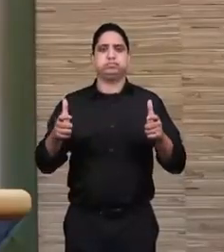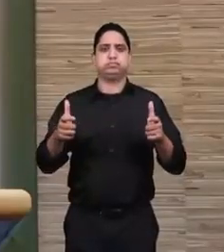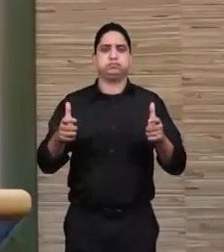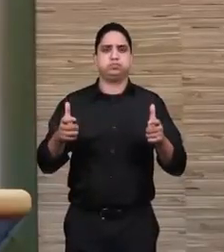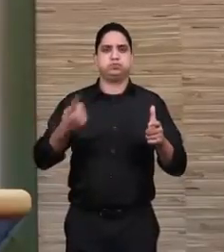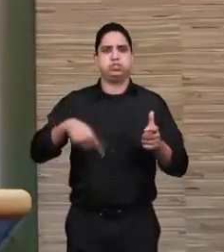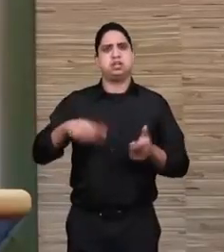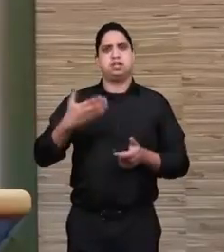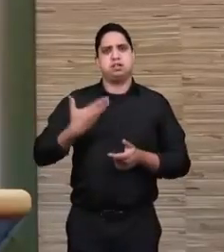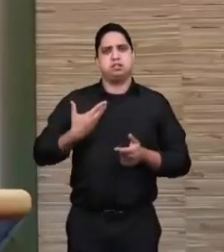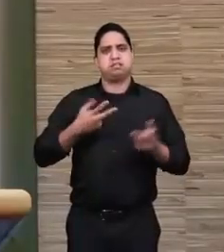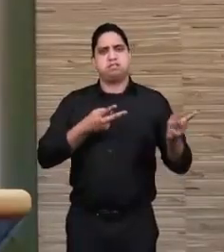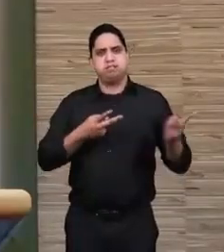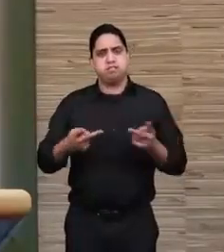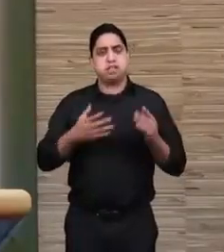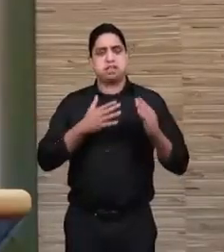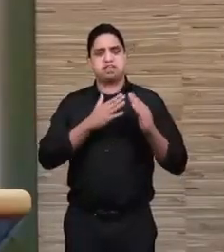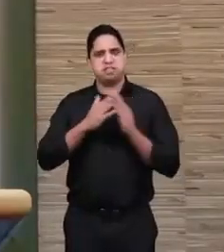friends, relatives,